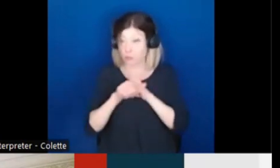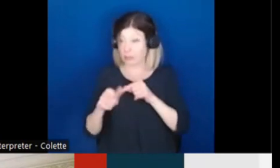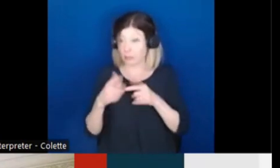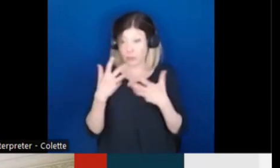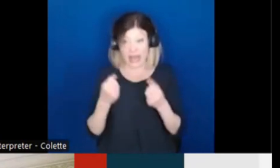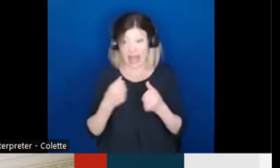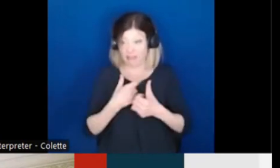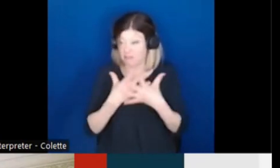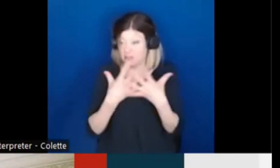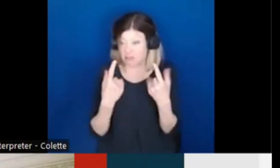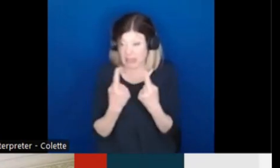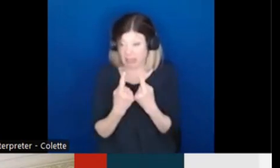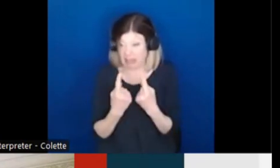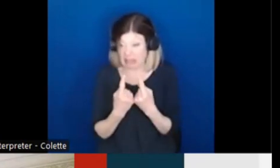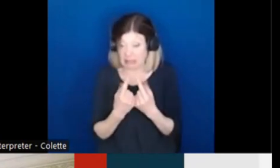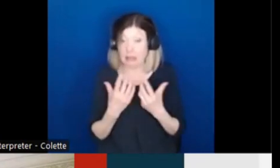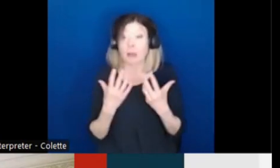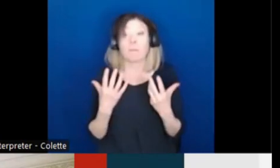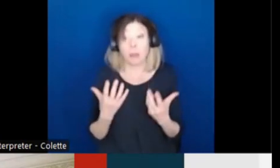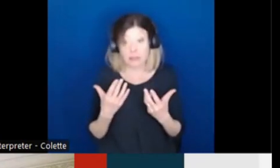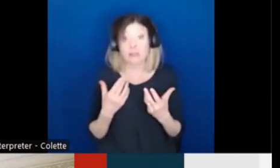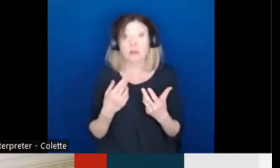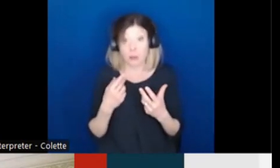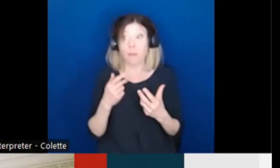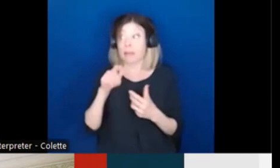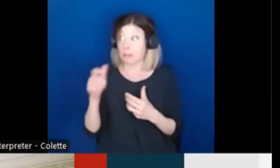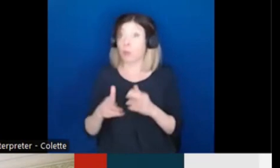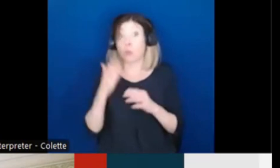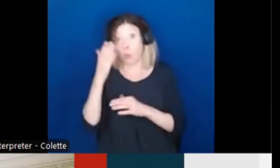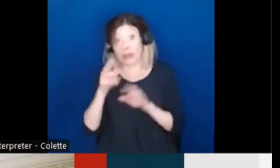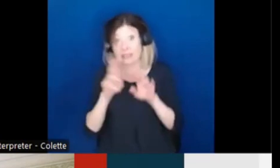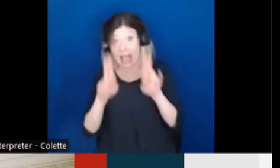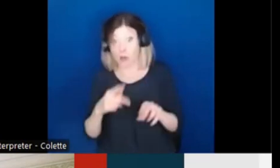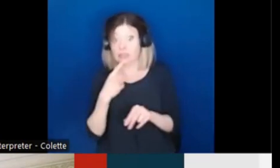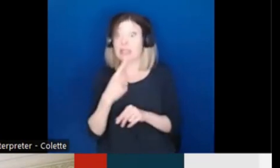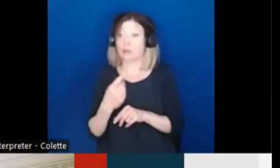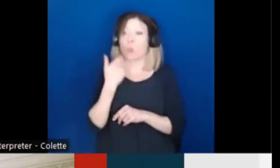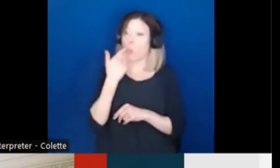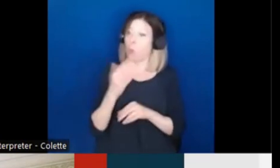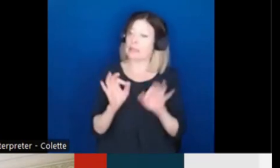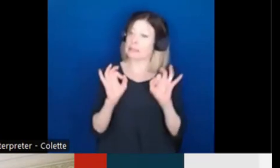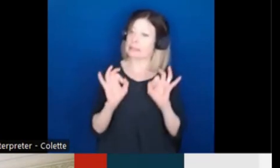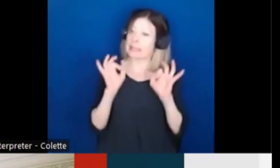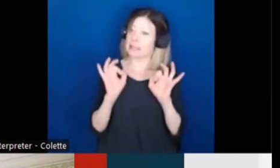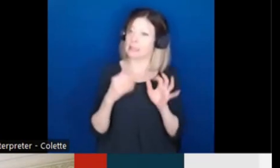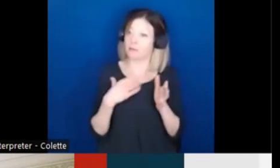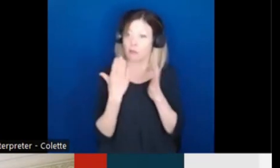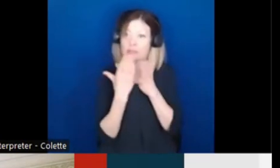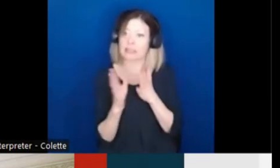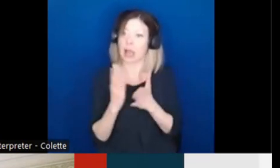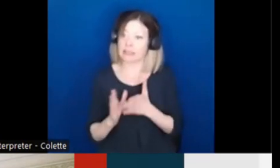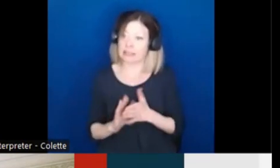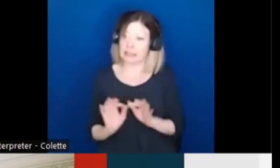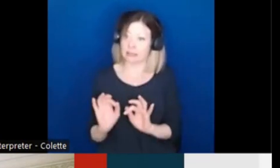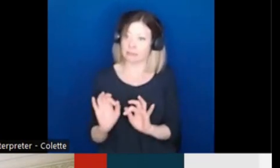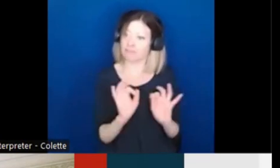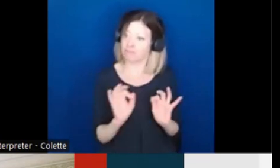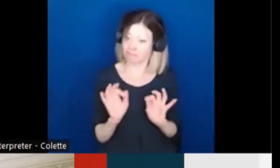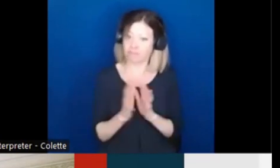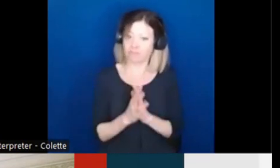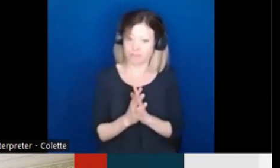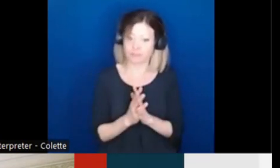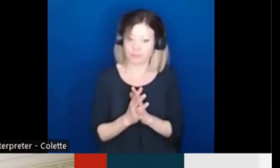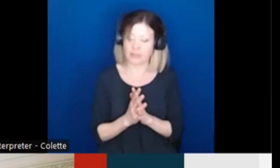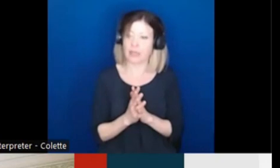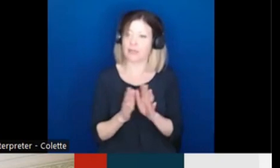to the house said it was always very neat and tidy, and something kind of quite